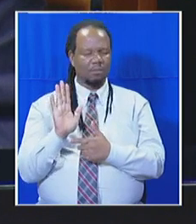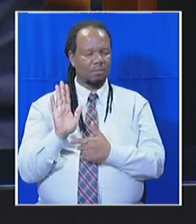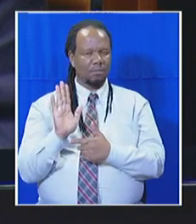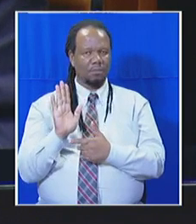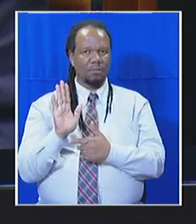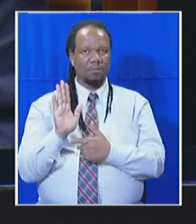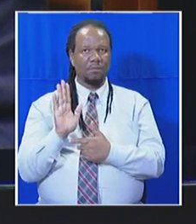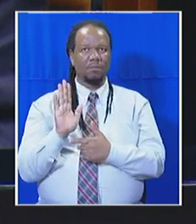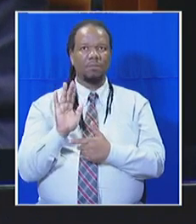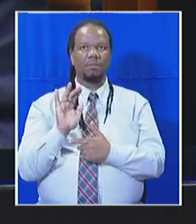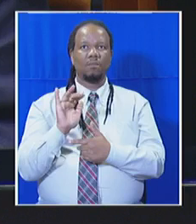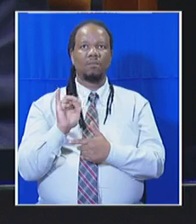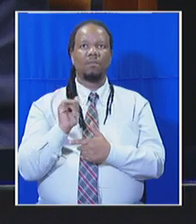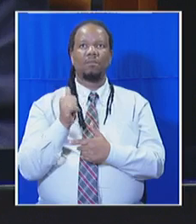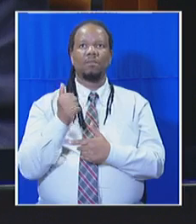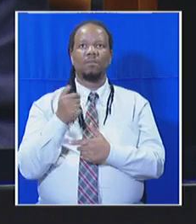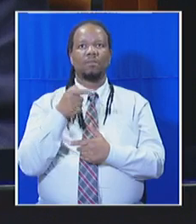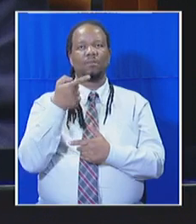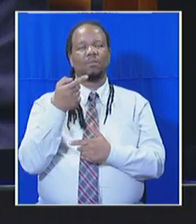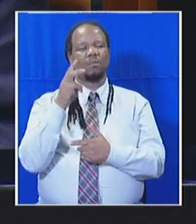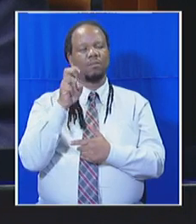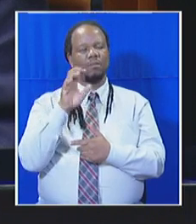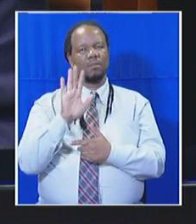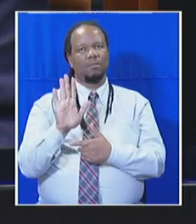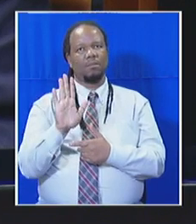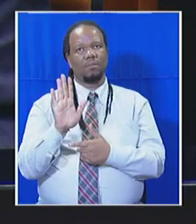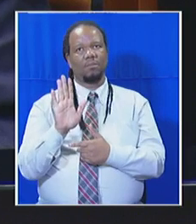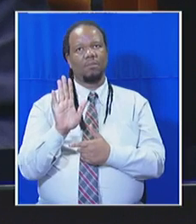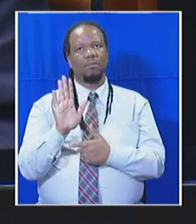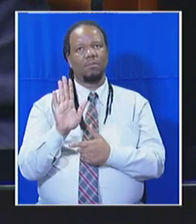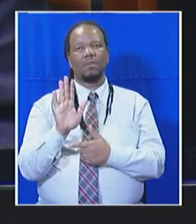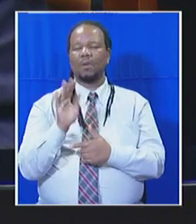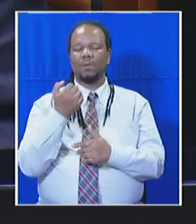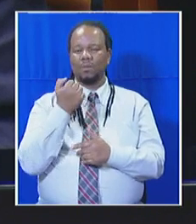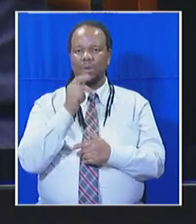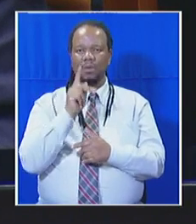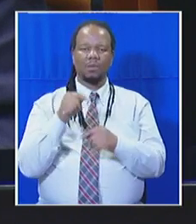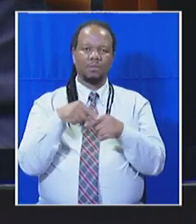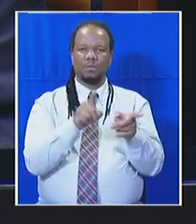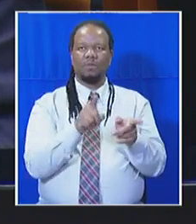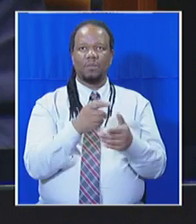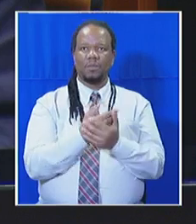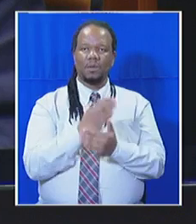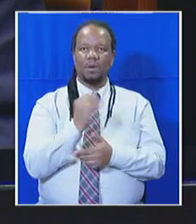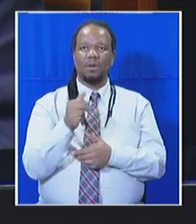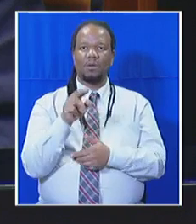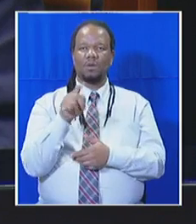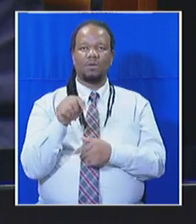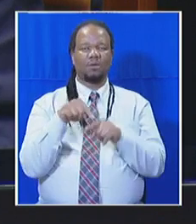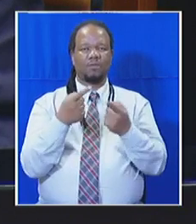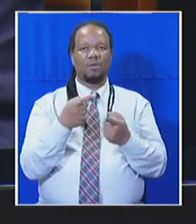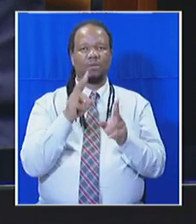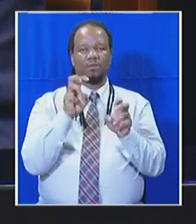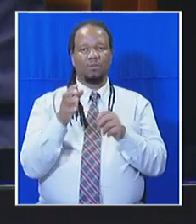Honorable Carter spoke about another matter altogether. Yes, it's a very different matter. Point of order. Yes, Honorable